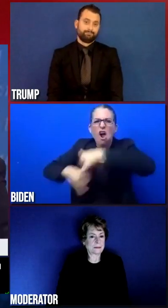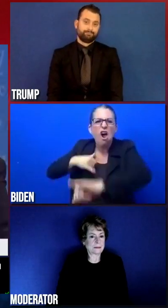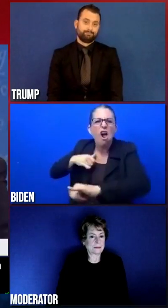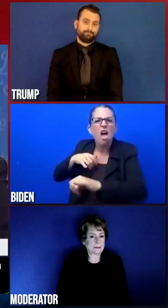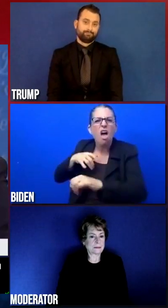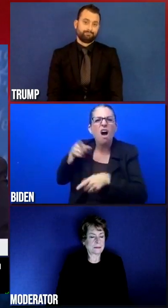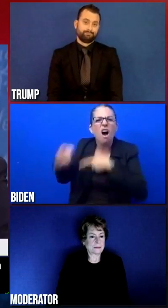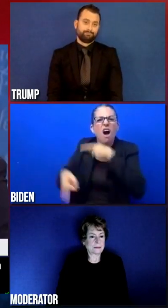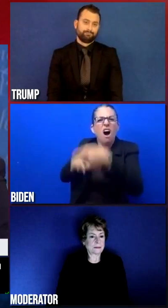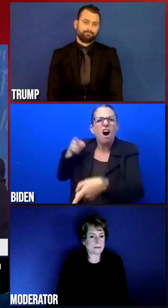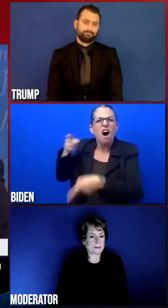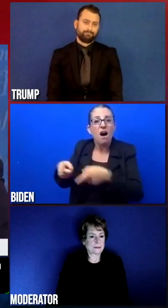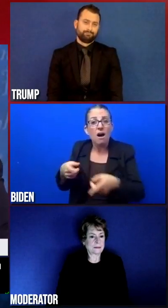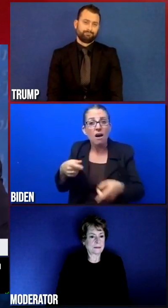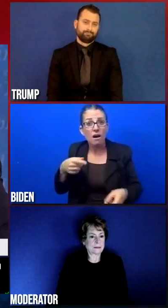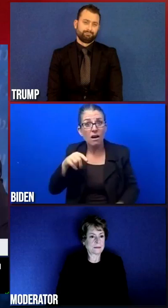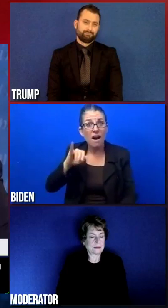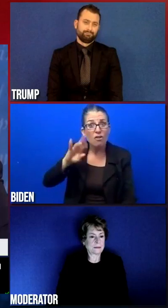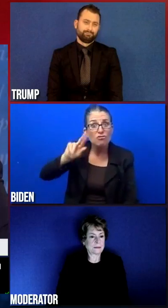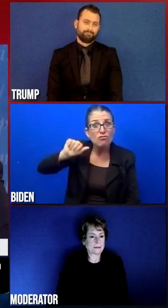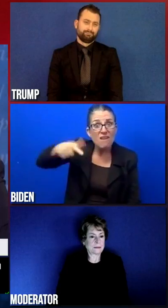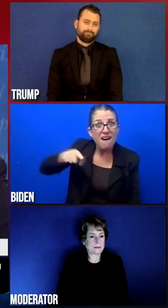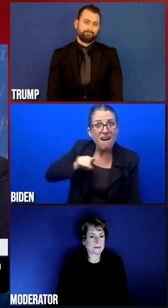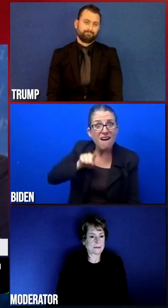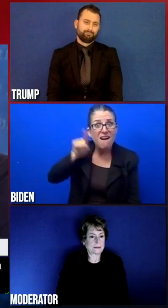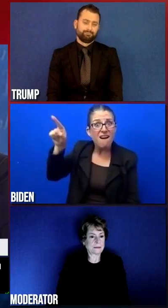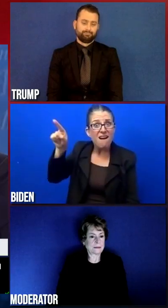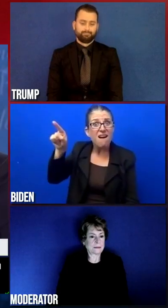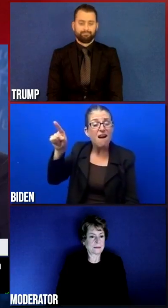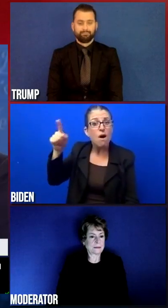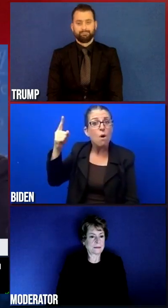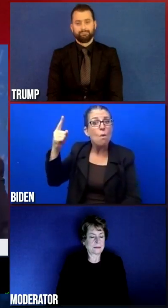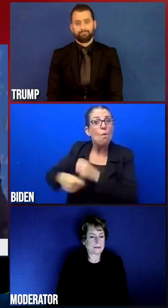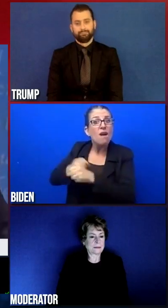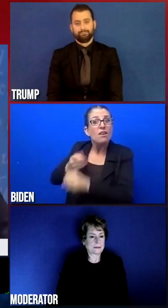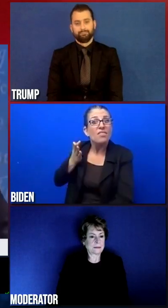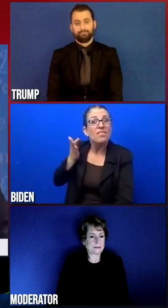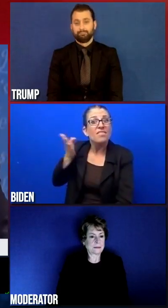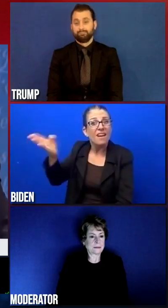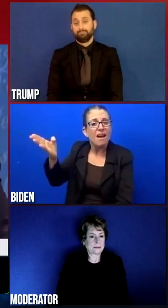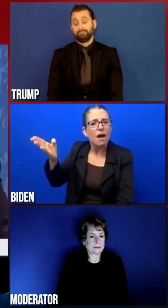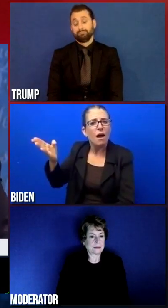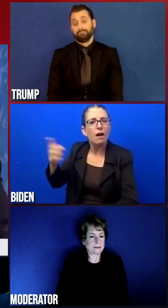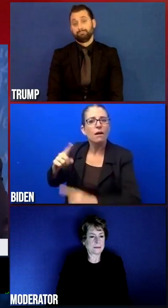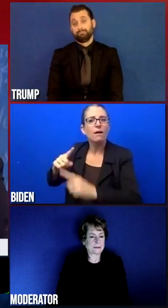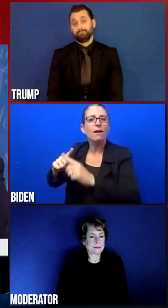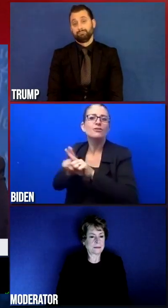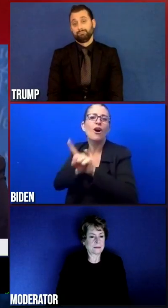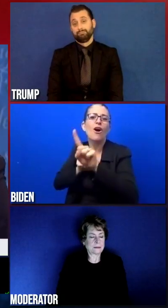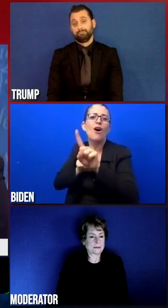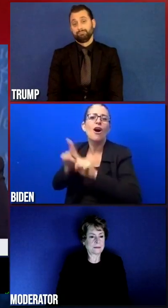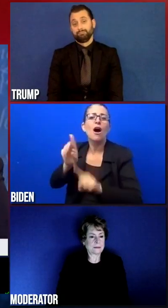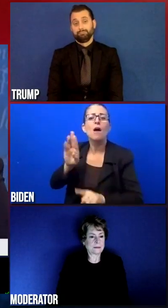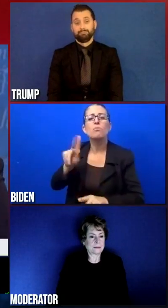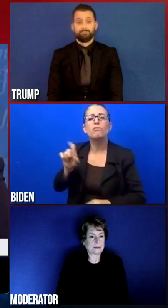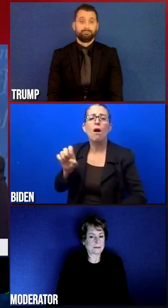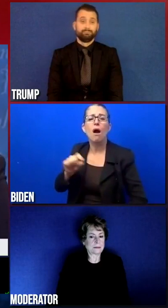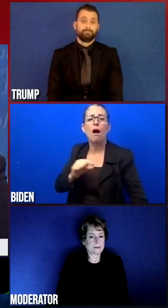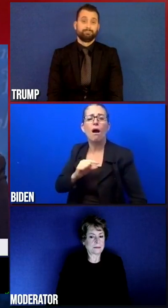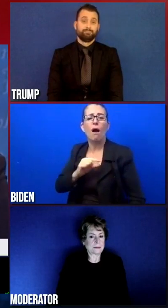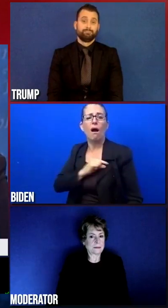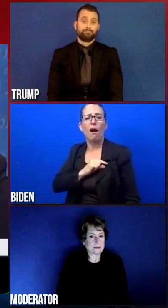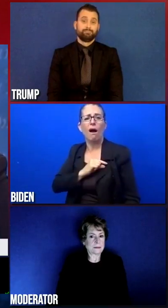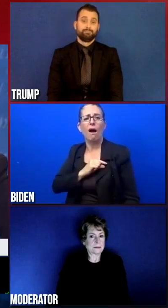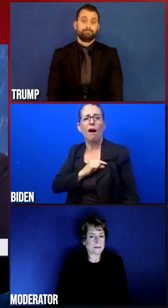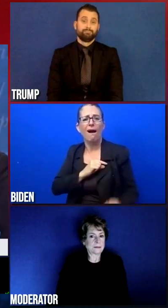He got the Bronze Star. He got the Conspicuous Service Medal. He was not a loser. He was a patriot,